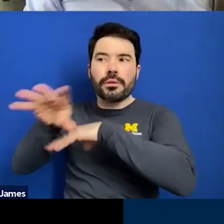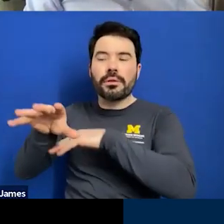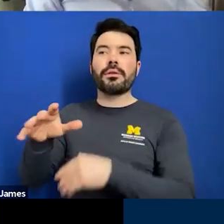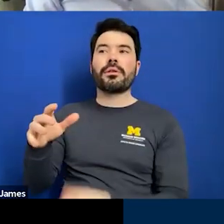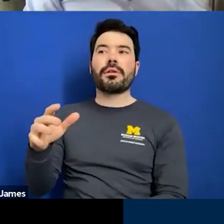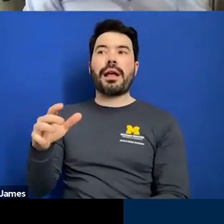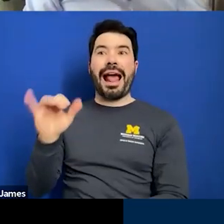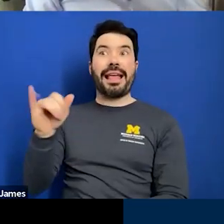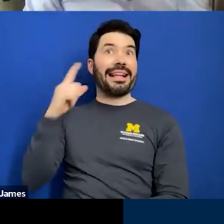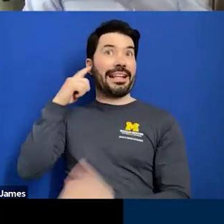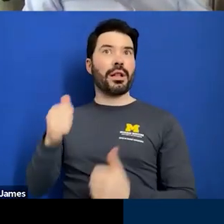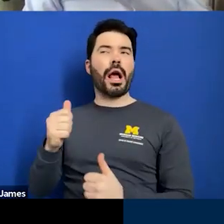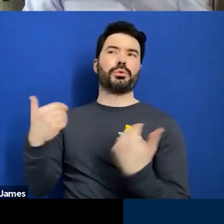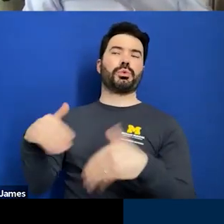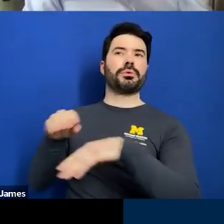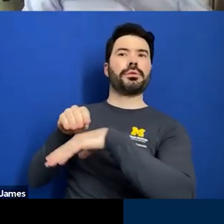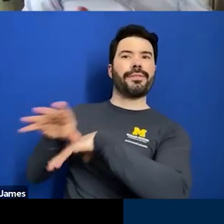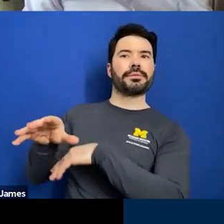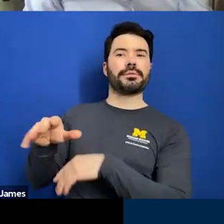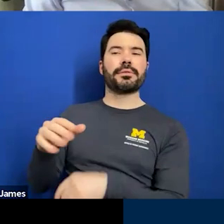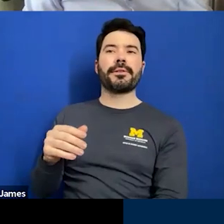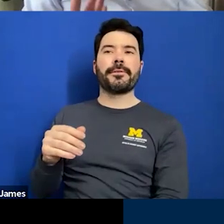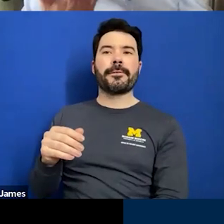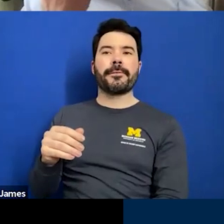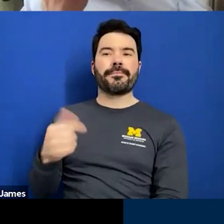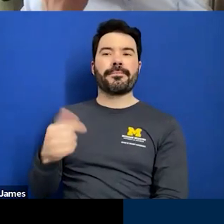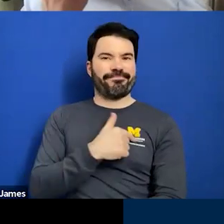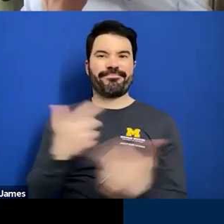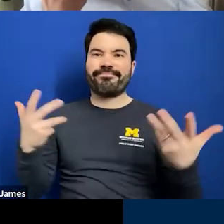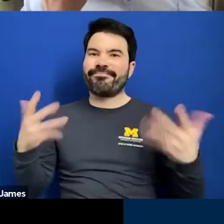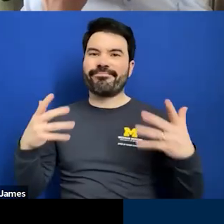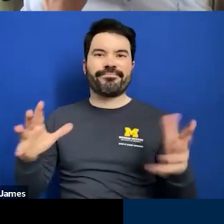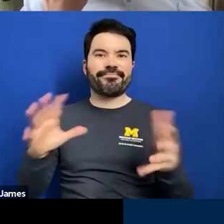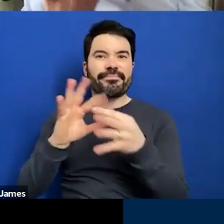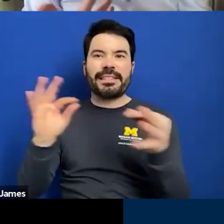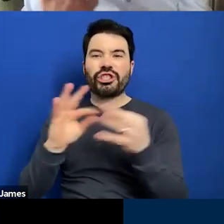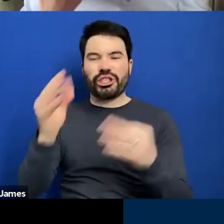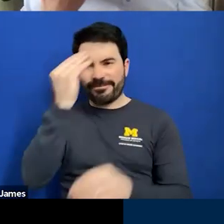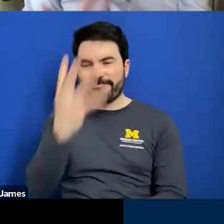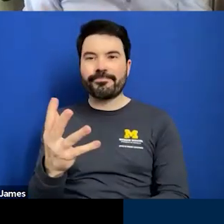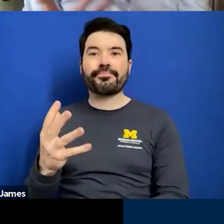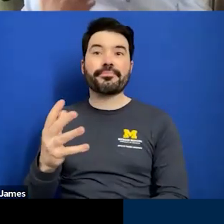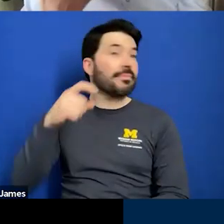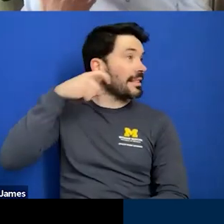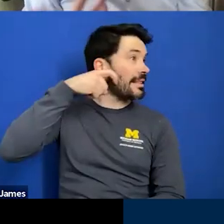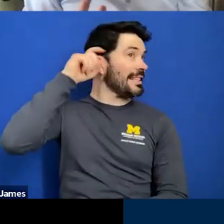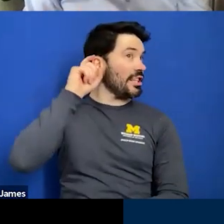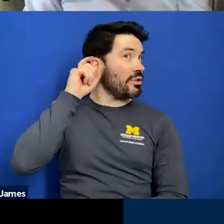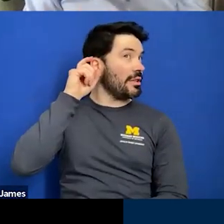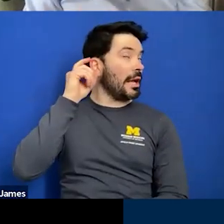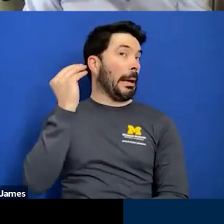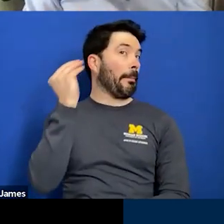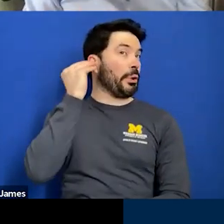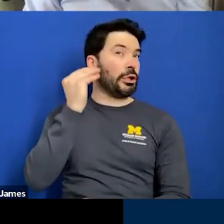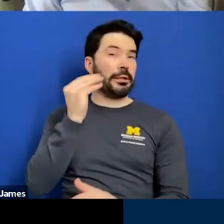risk with untreated hearing loss. We already mentioned that having a hearing aid that is appropriately fit to best